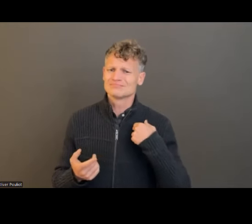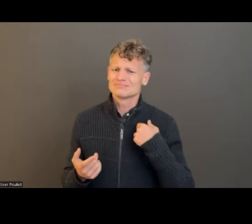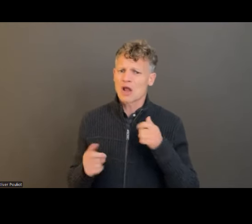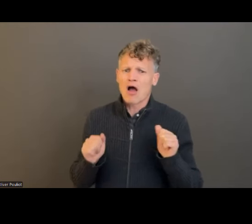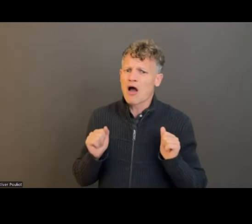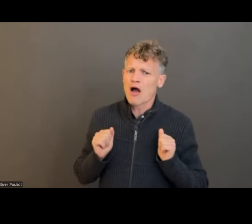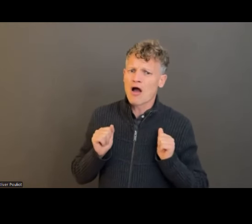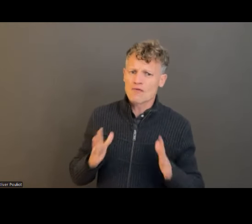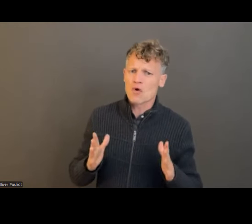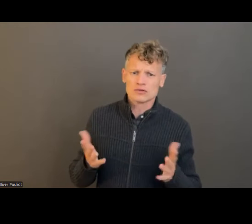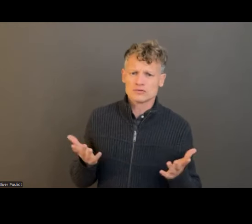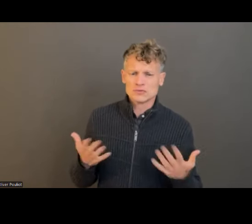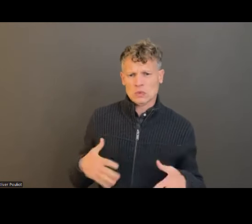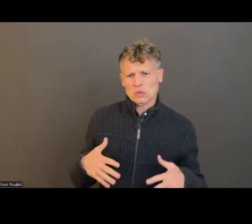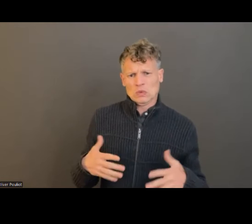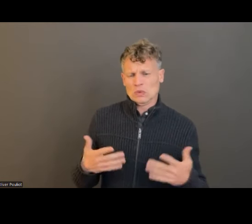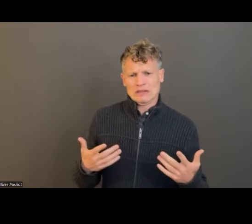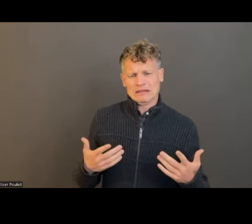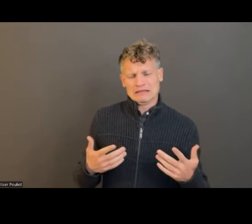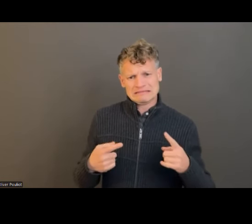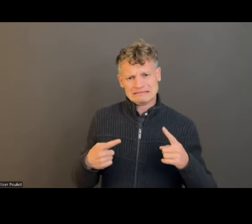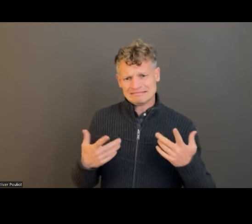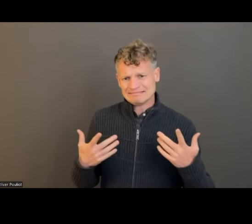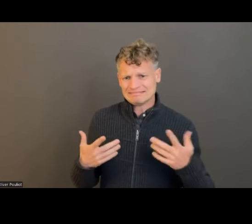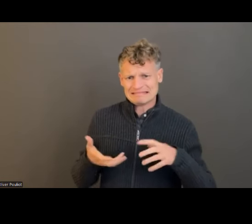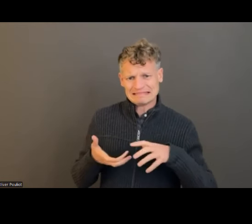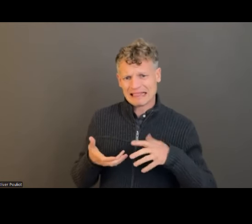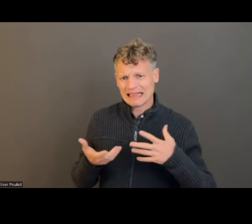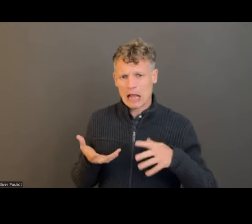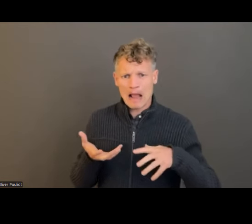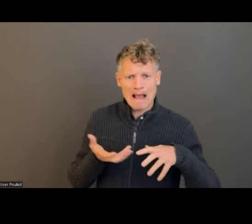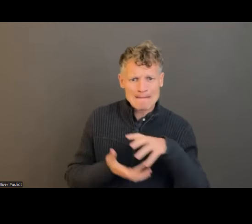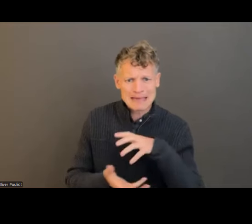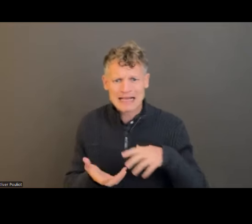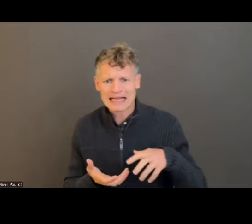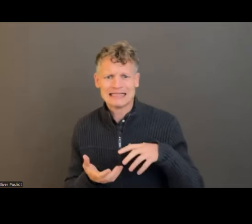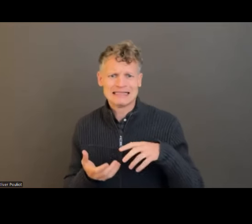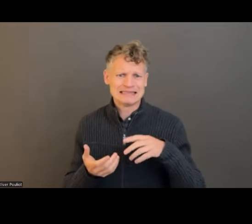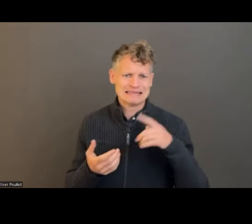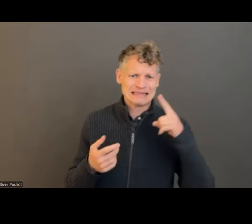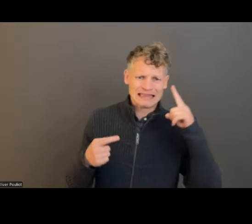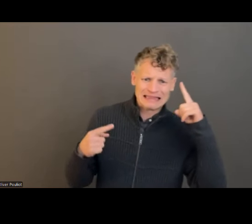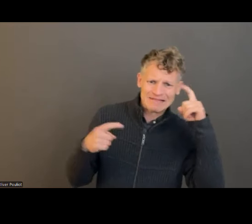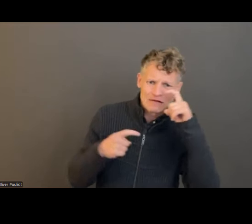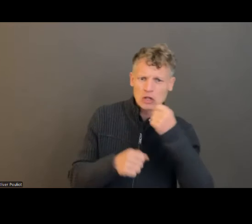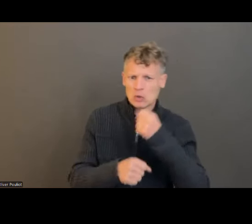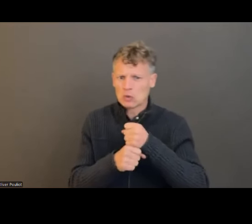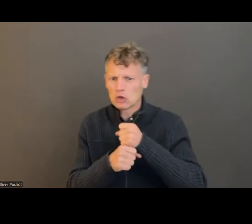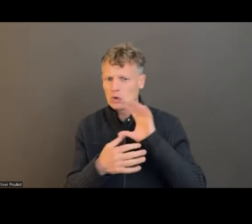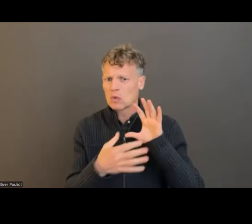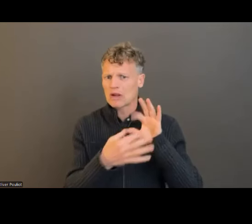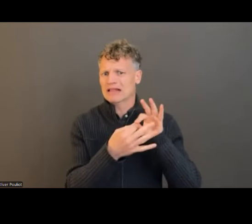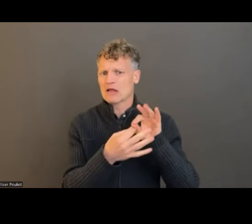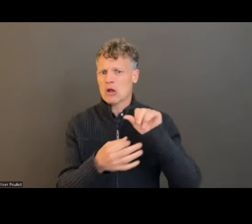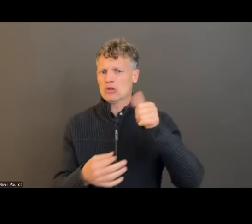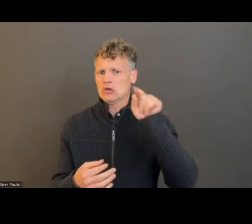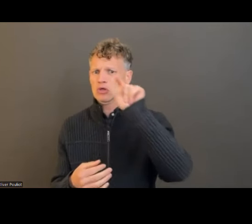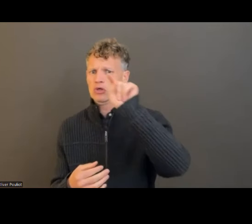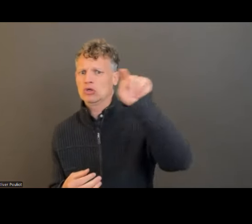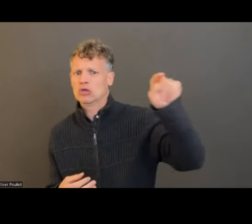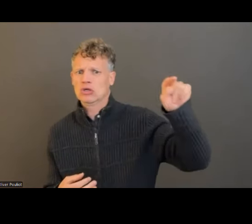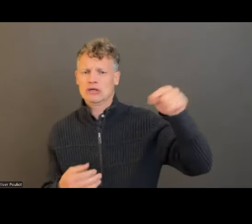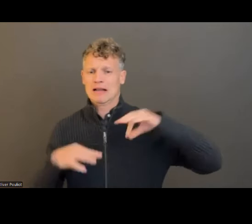time to work with others within the Ministries of Health and outside of the Ministries of Health,